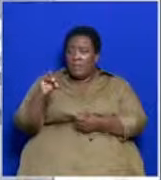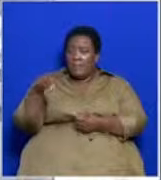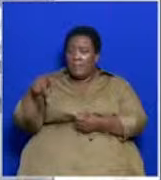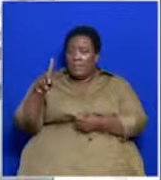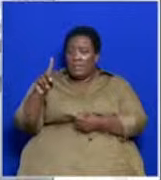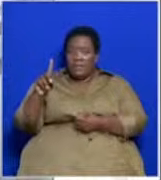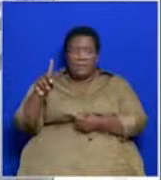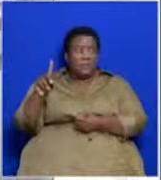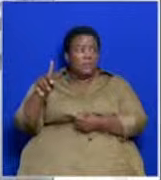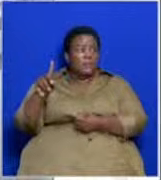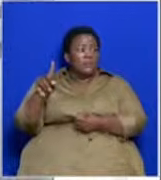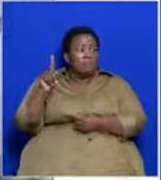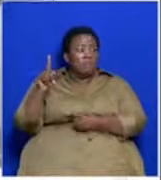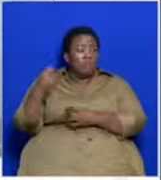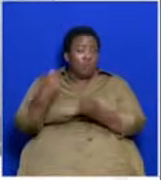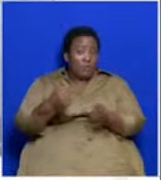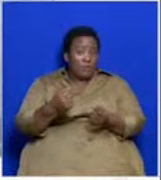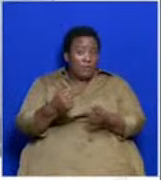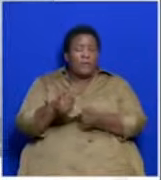And I think perhaps,